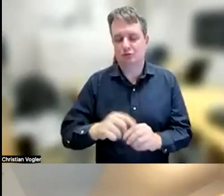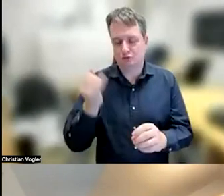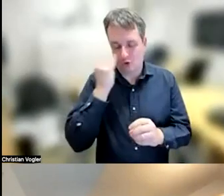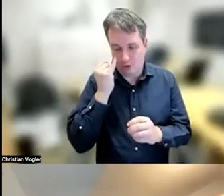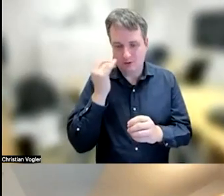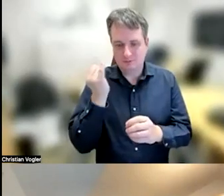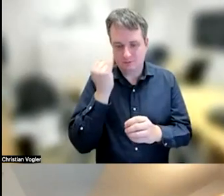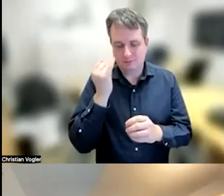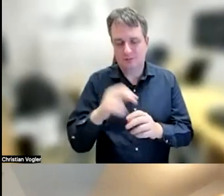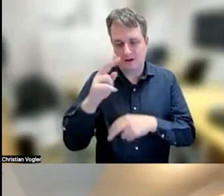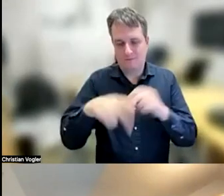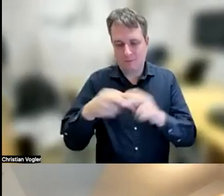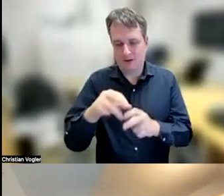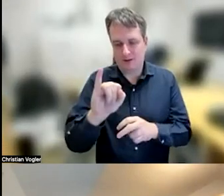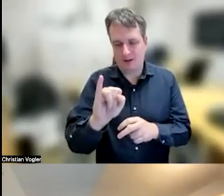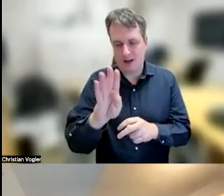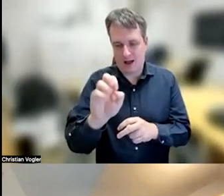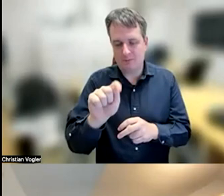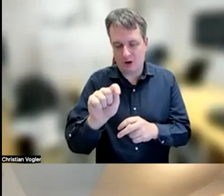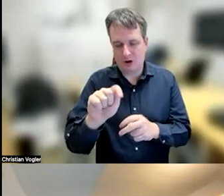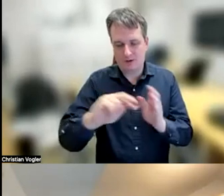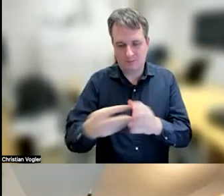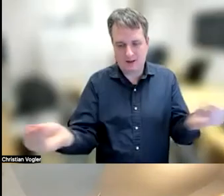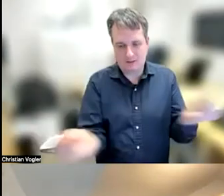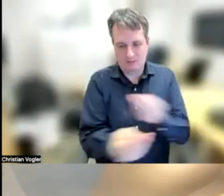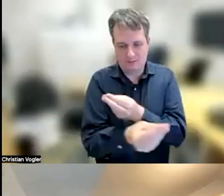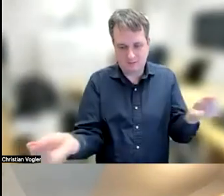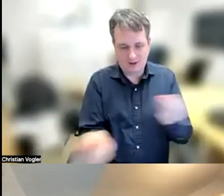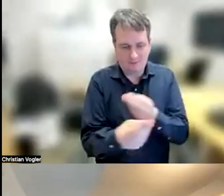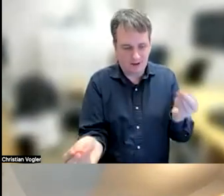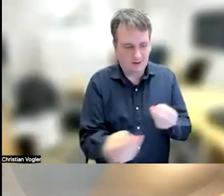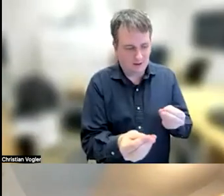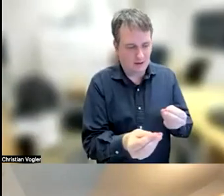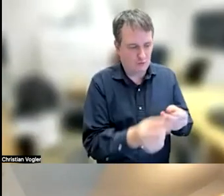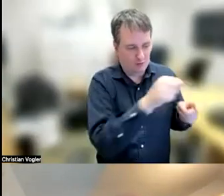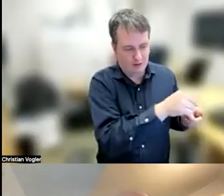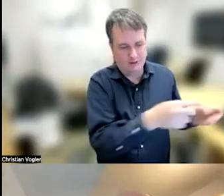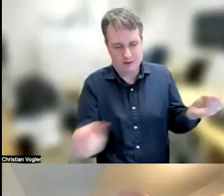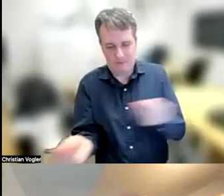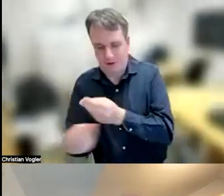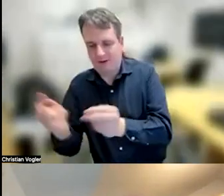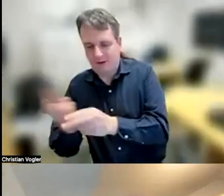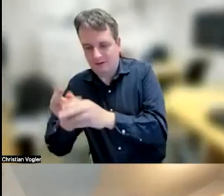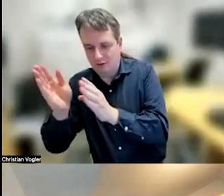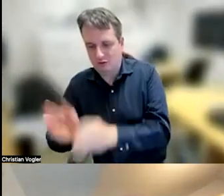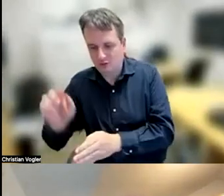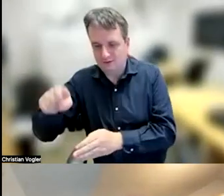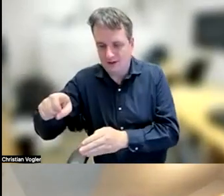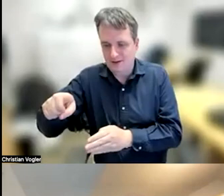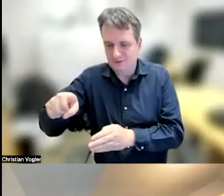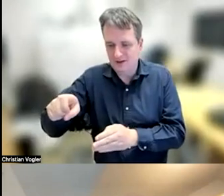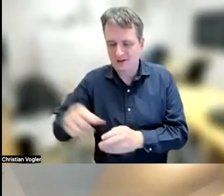And I just want to throw in just another thought into the bucket here. Now, if we did build the iBot for